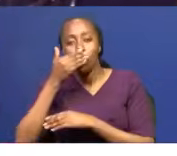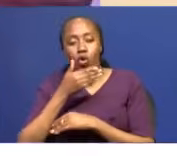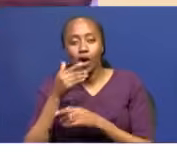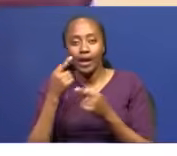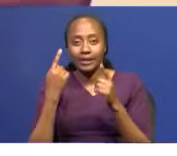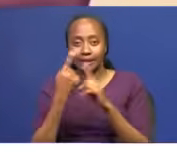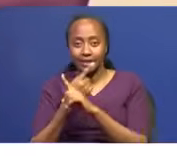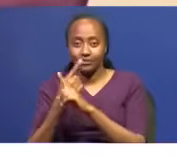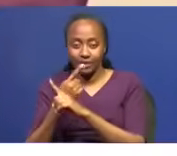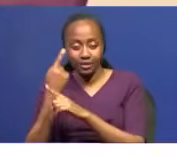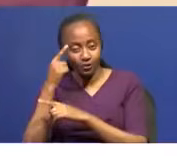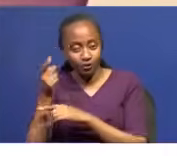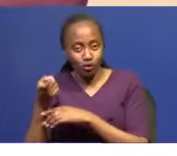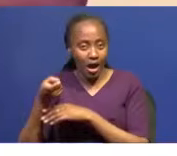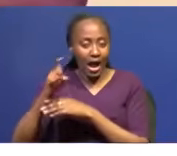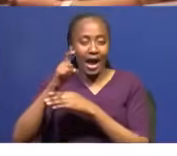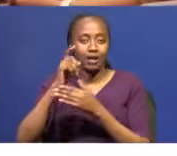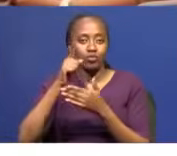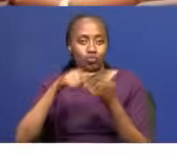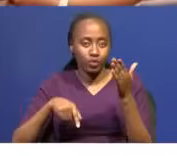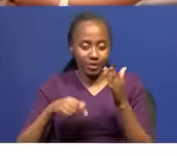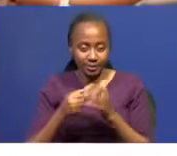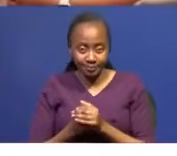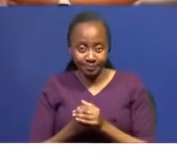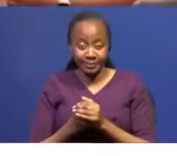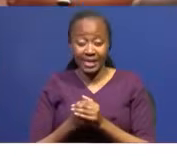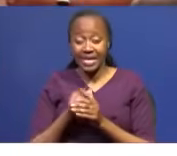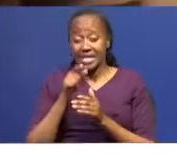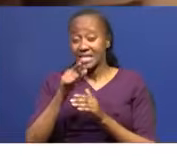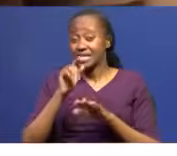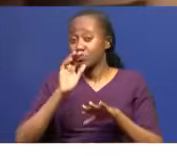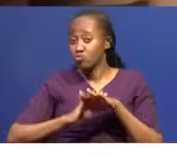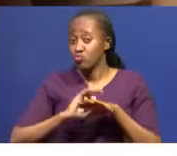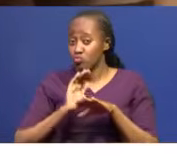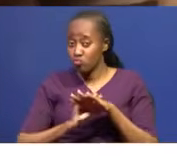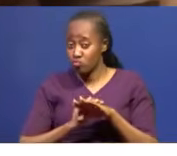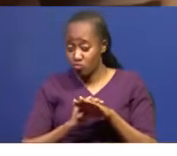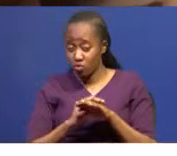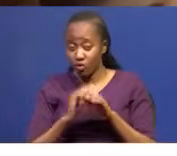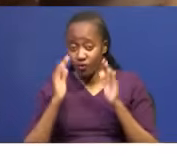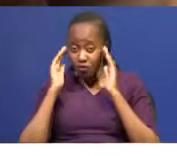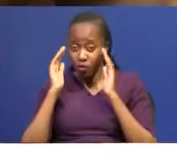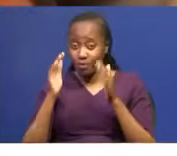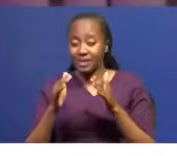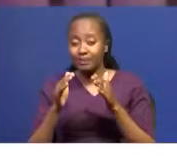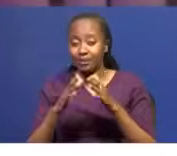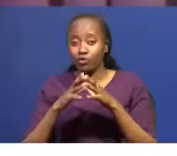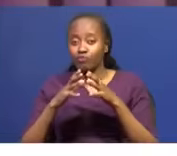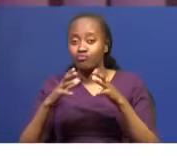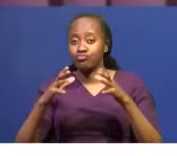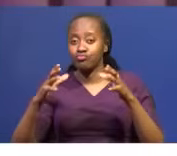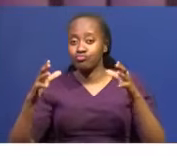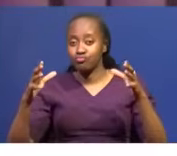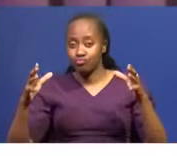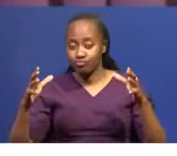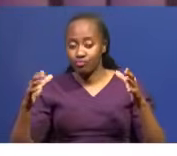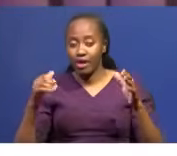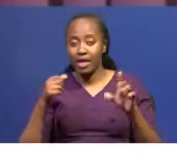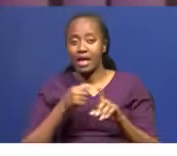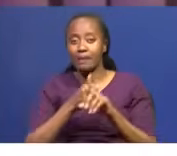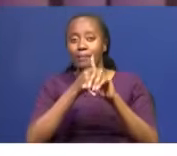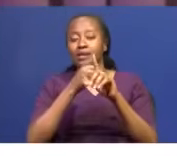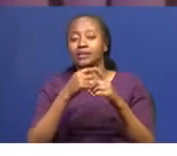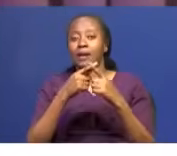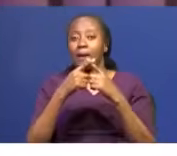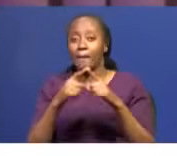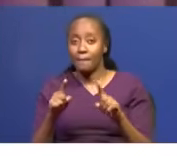Kenya's Miller Fortification Index Awards as proof of strong industry commitment and broader impact. Efficiency means more